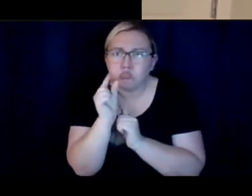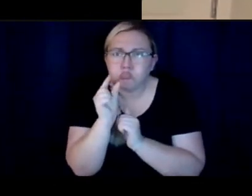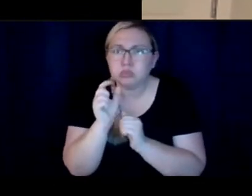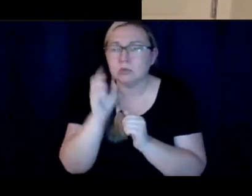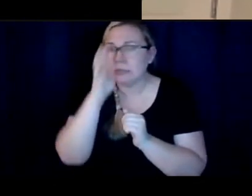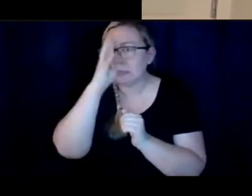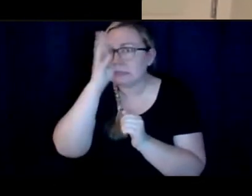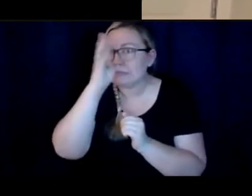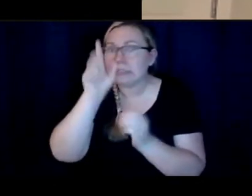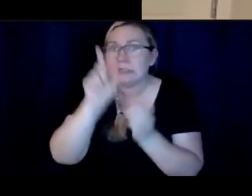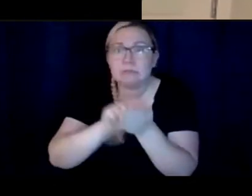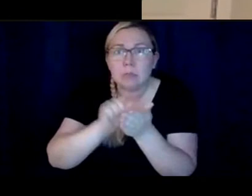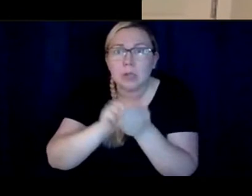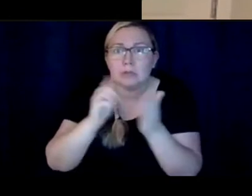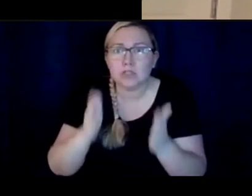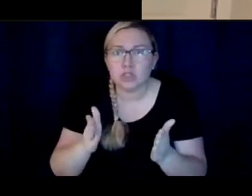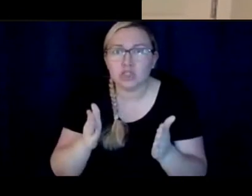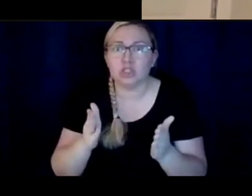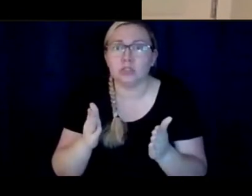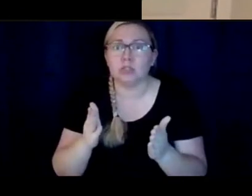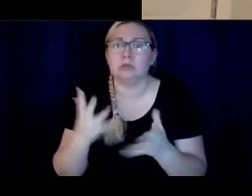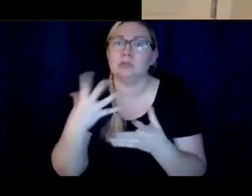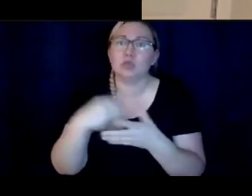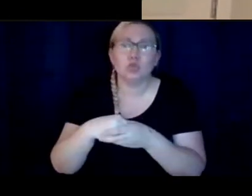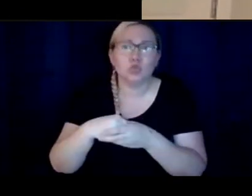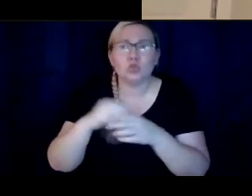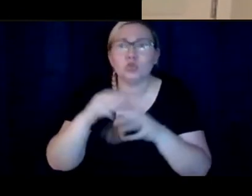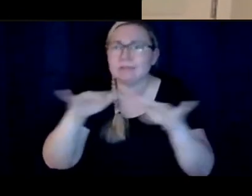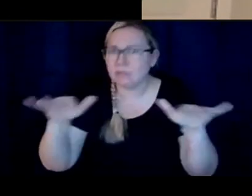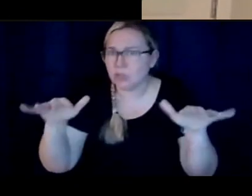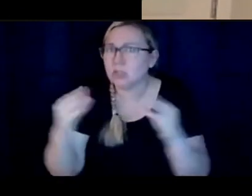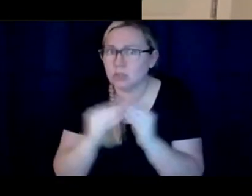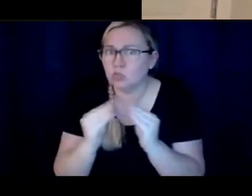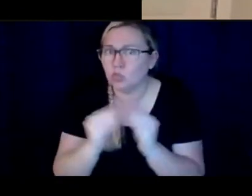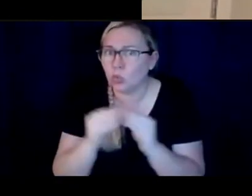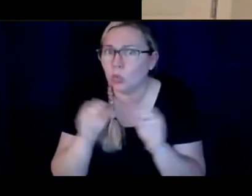publishers, you know, we need diversity everywhere.